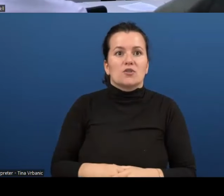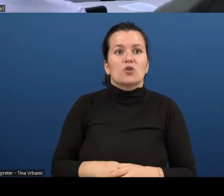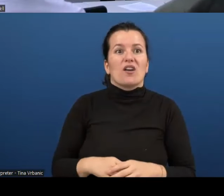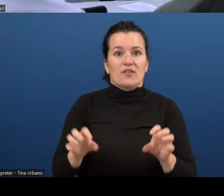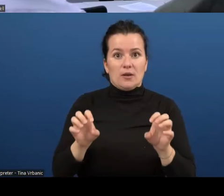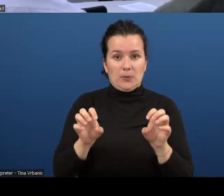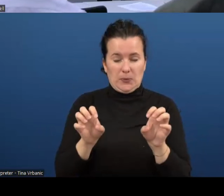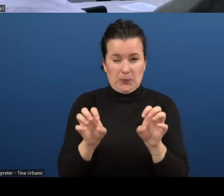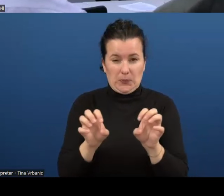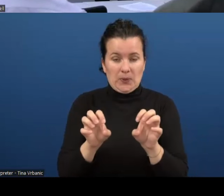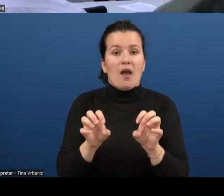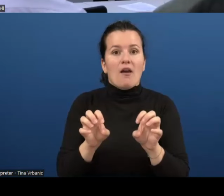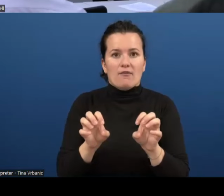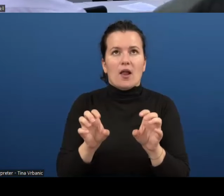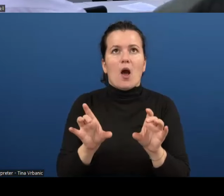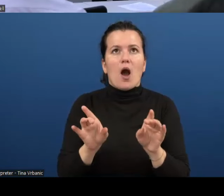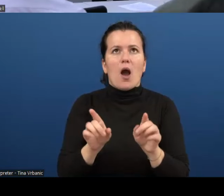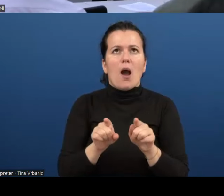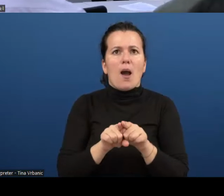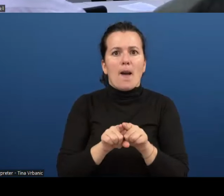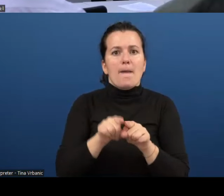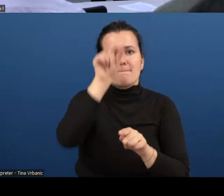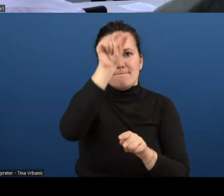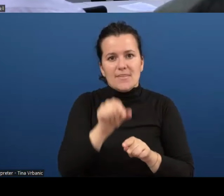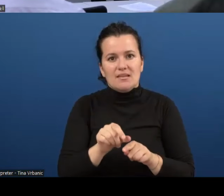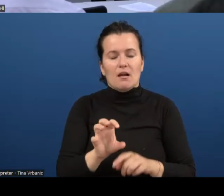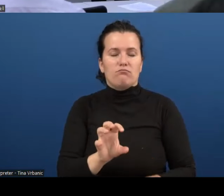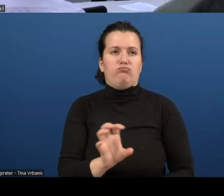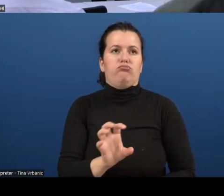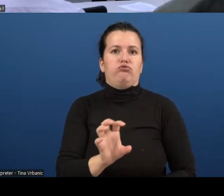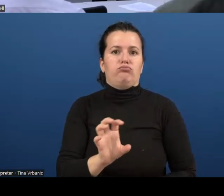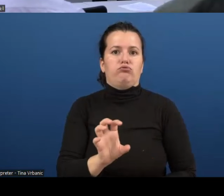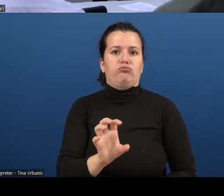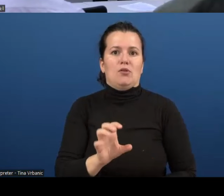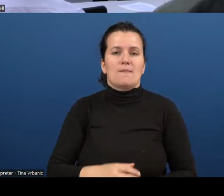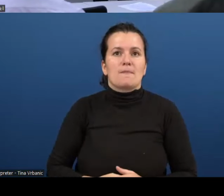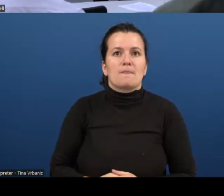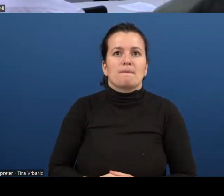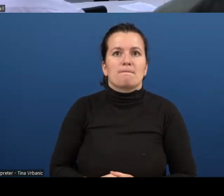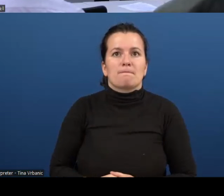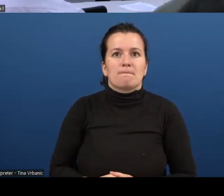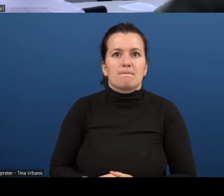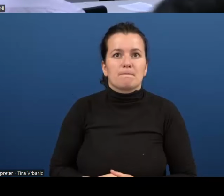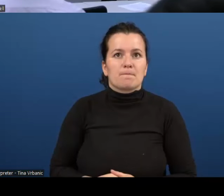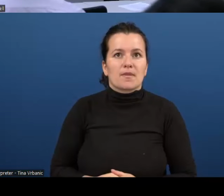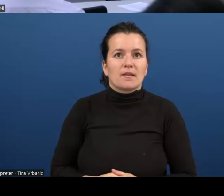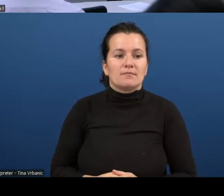So if you have to estimate distance here, it feels like, yeah, 0 or something.